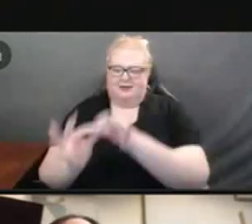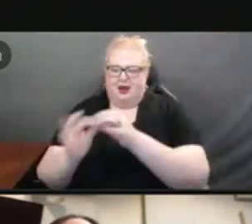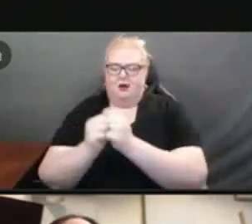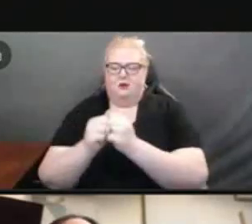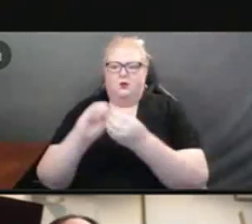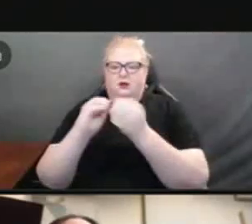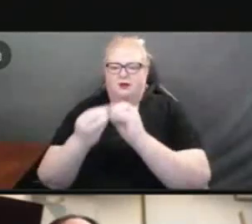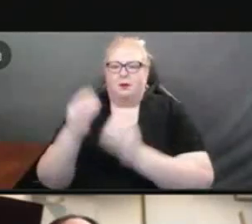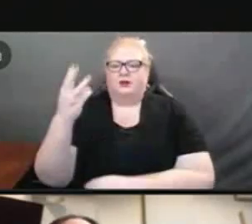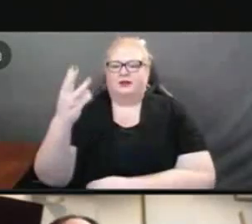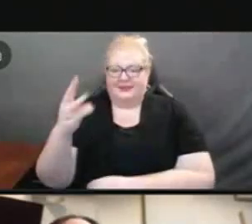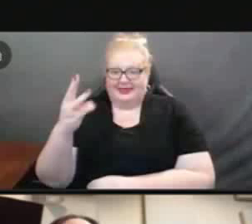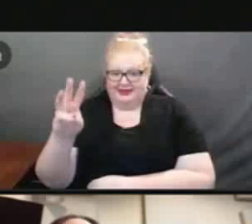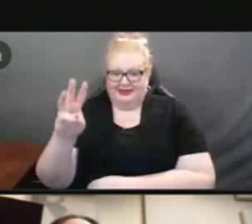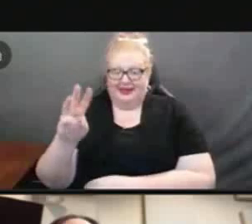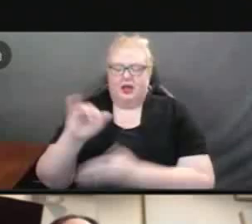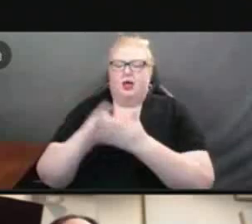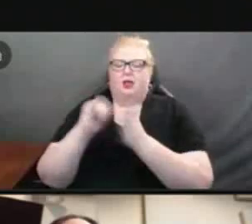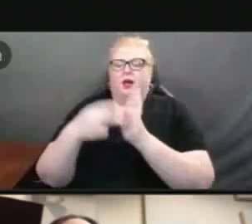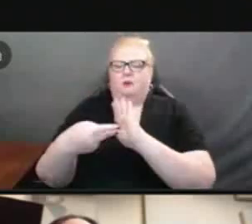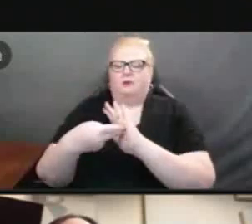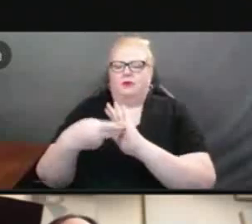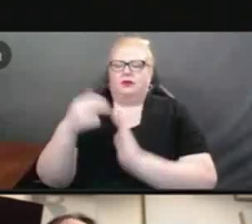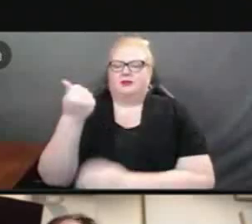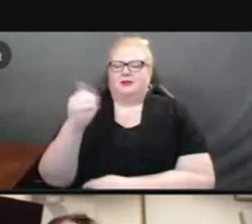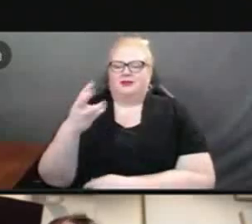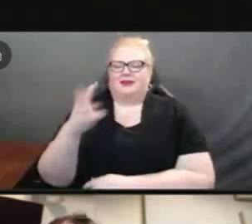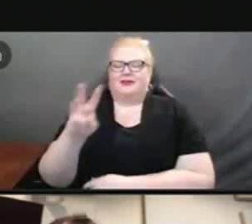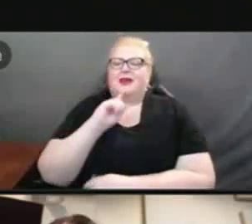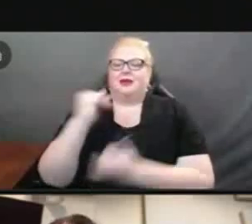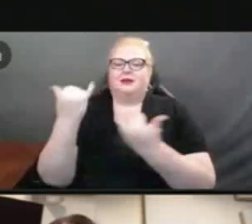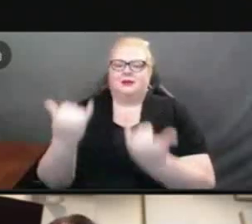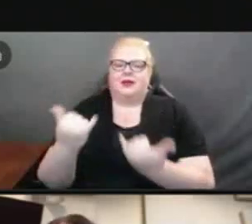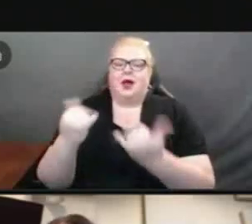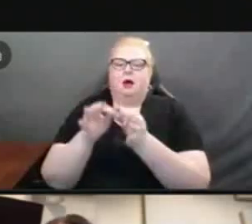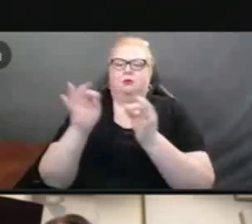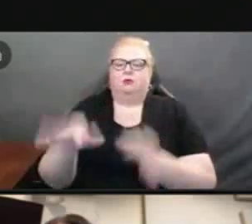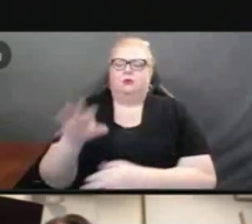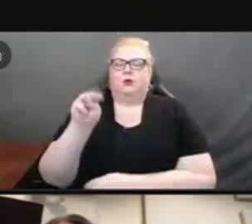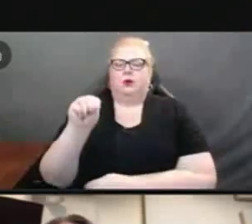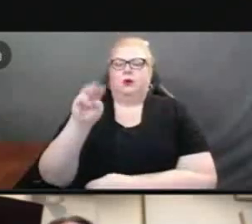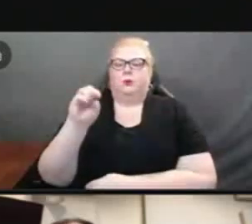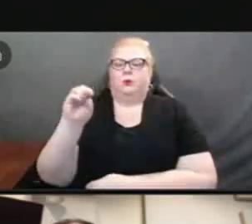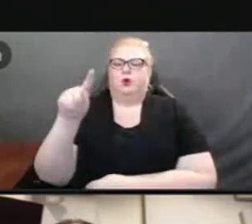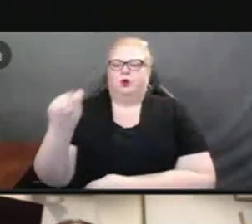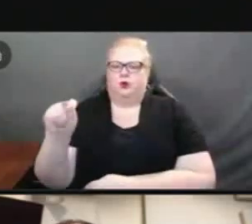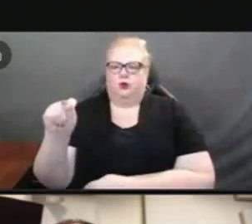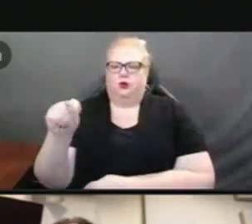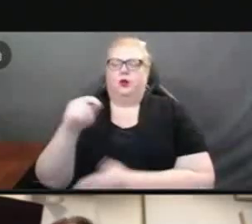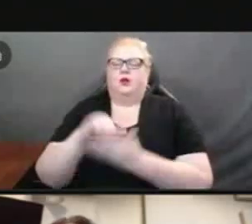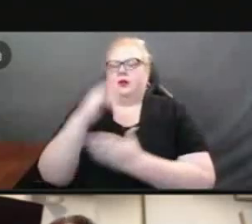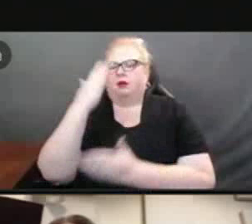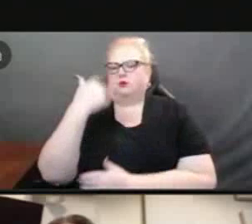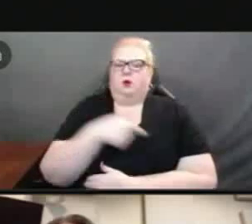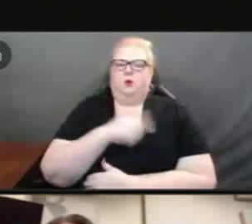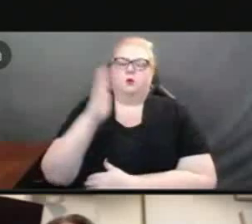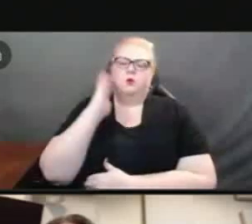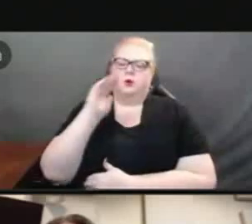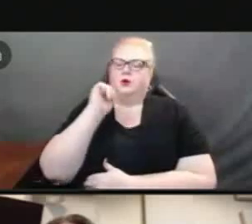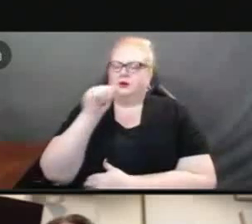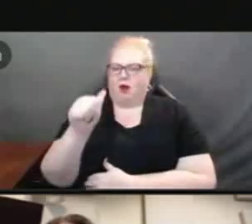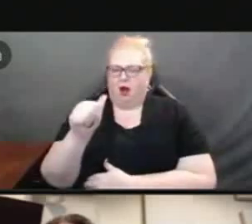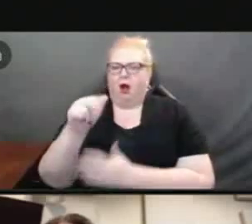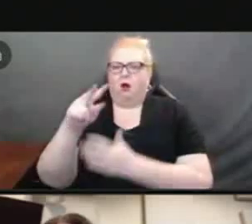item number 16 failed or it's moot. And so we're not taking up item 15